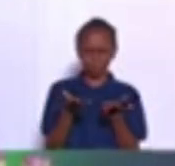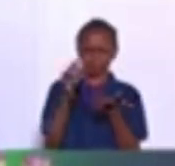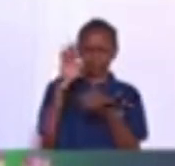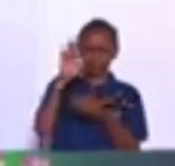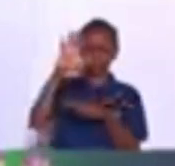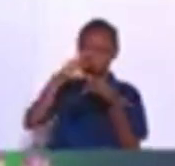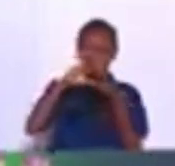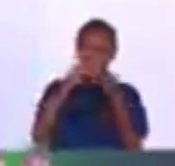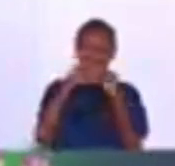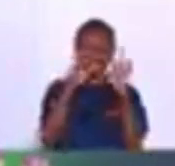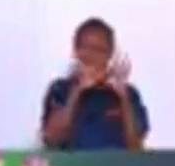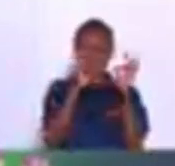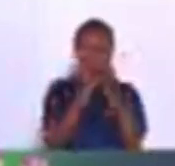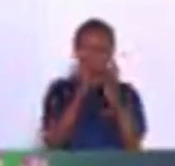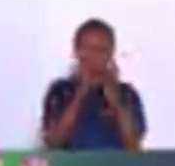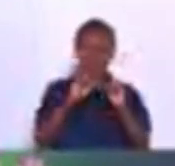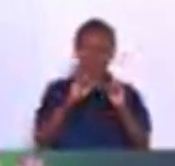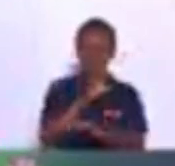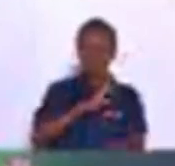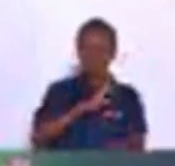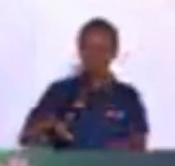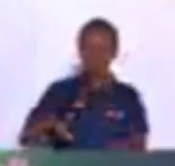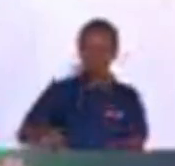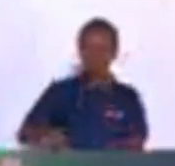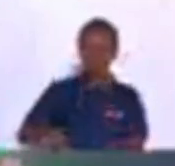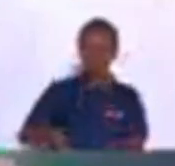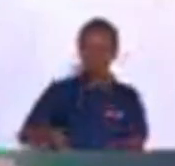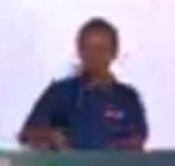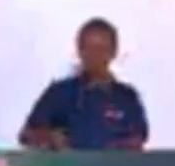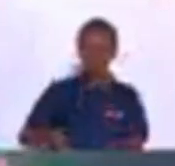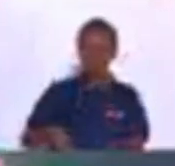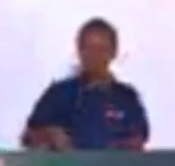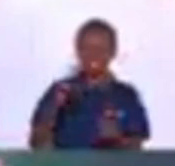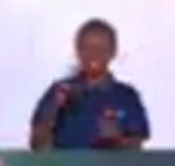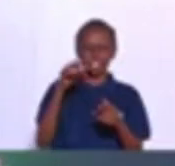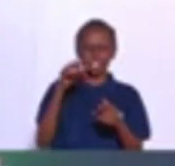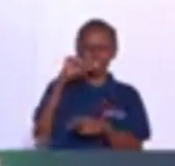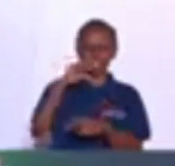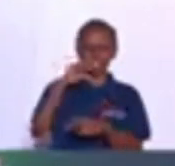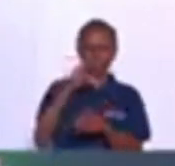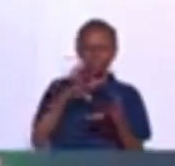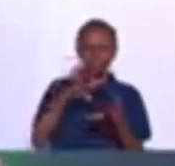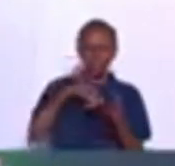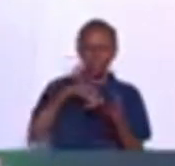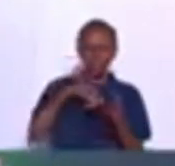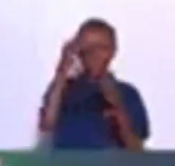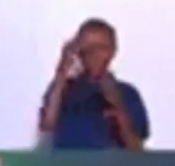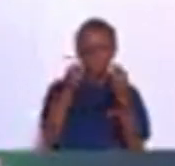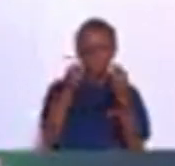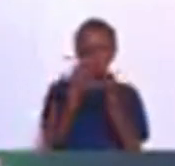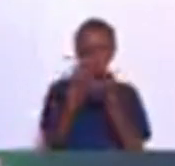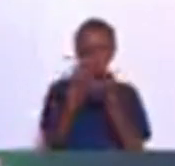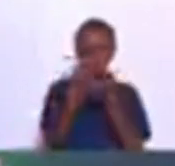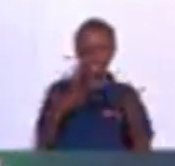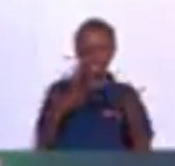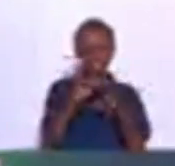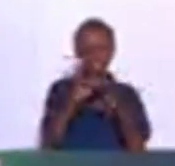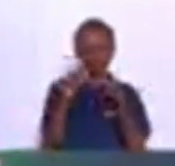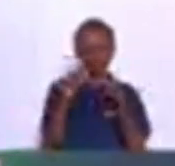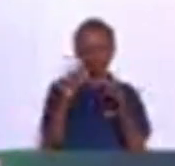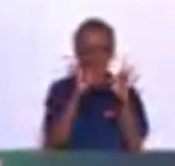created families, O Lord. In the lesson this quarter, we've learned so many analogies concerning